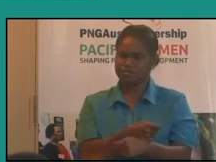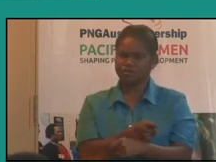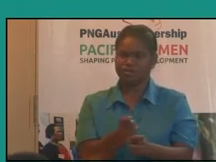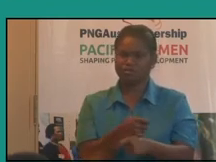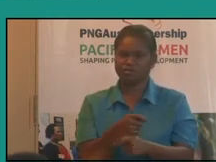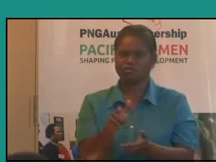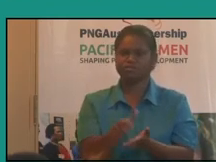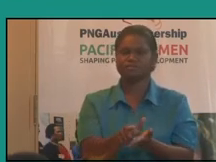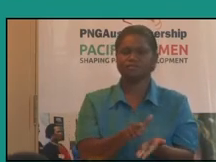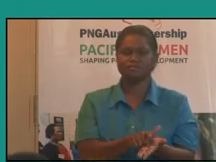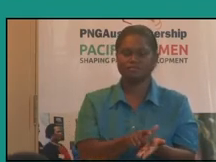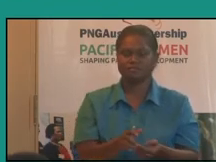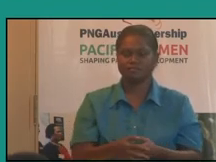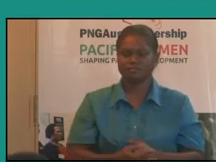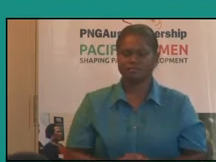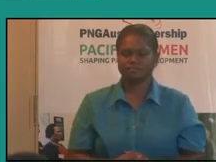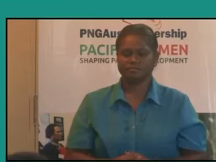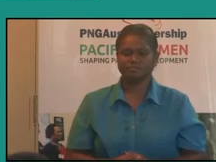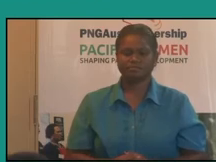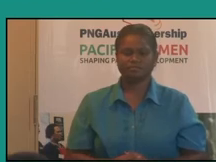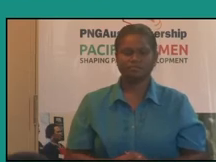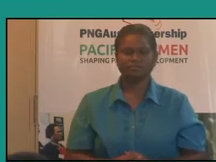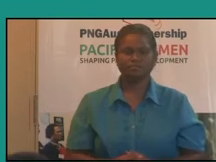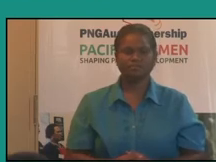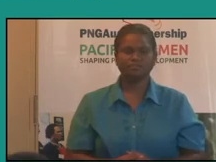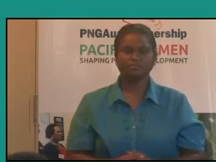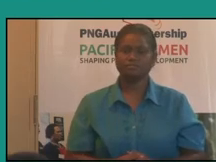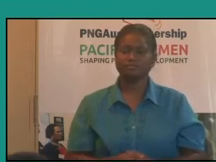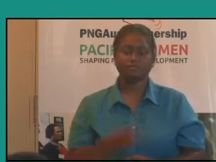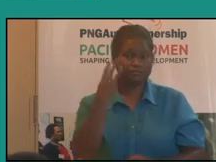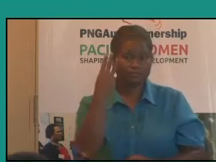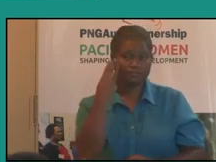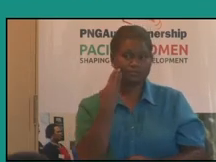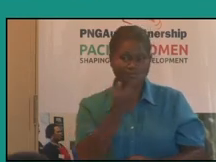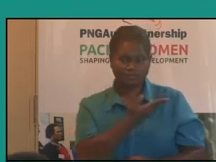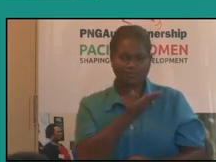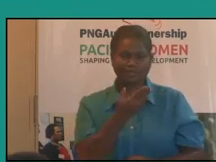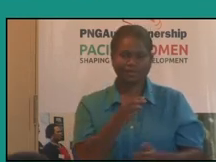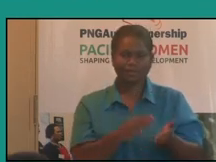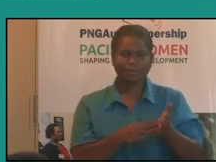bills. Mayor, do you have final thoughts?